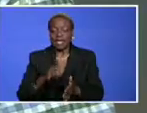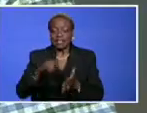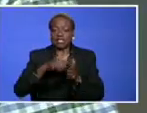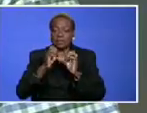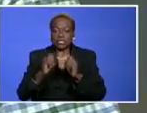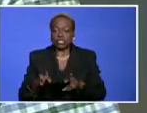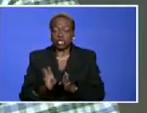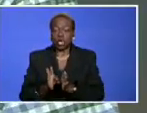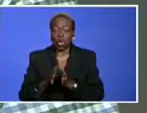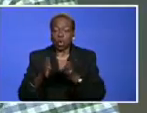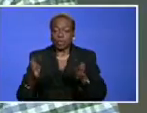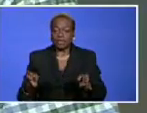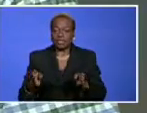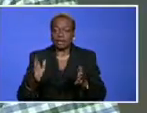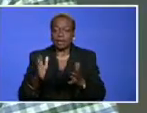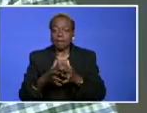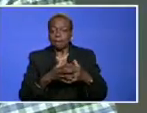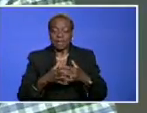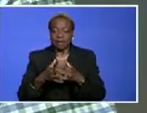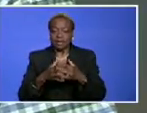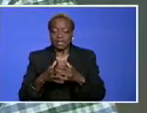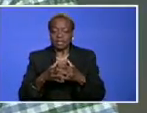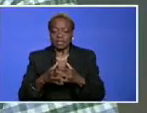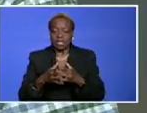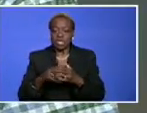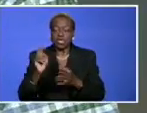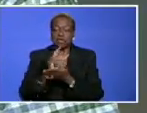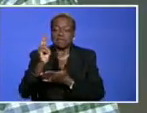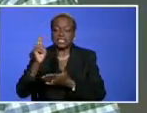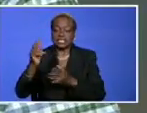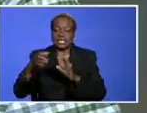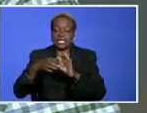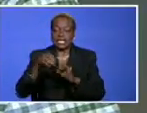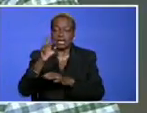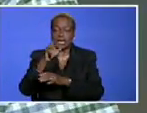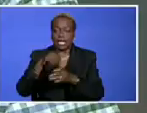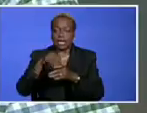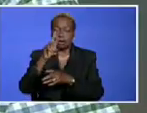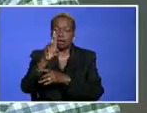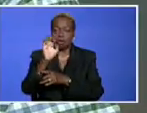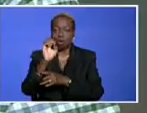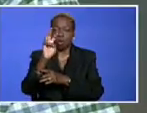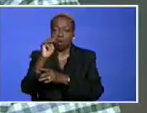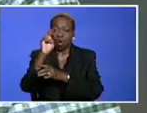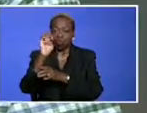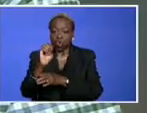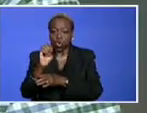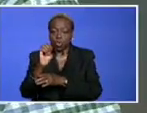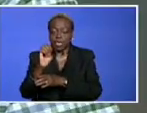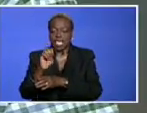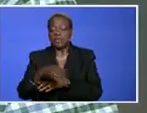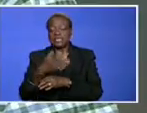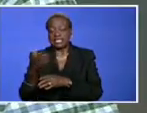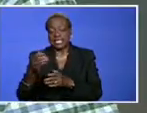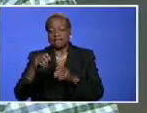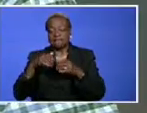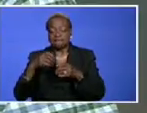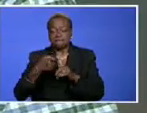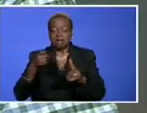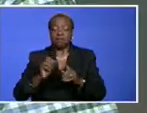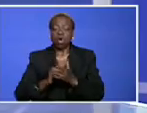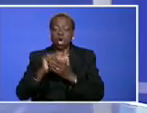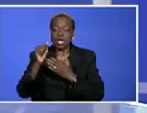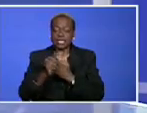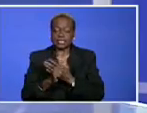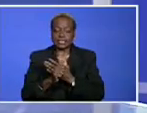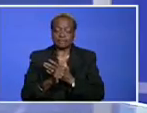American University of Rome. So he's over there since August and has been studying and playing soccer. Now, you